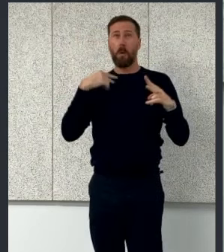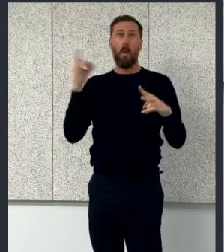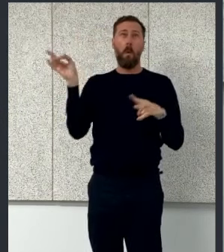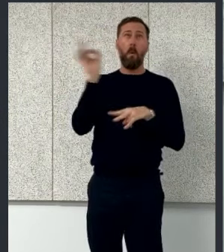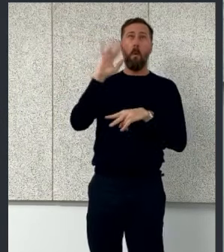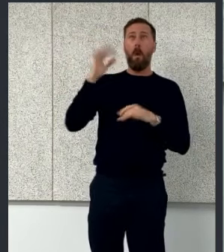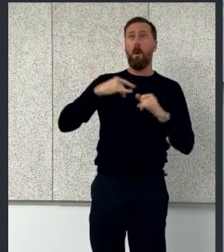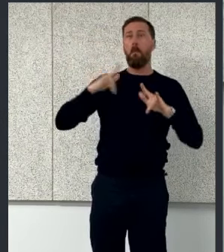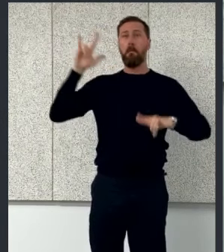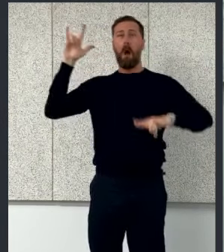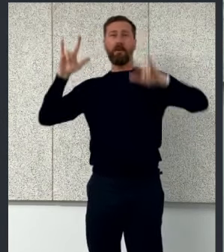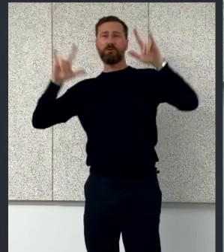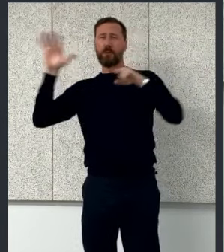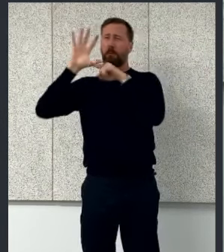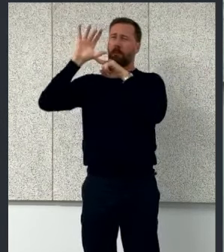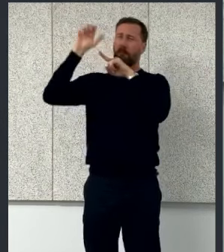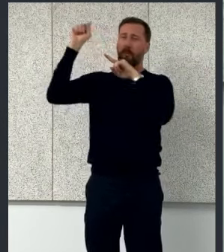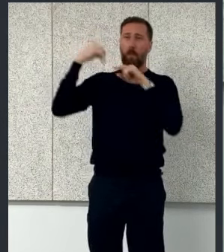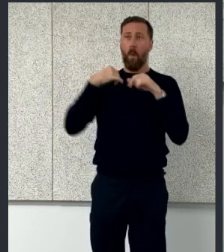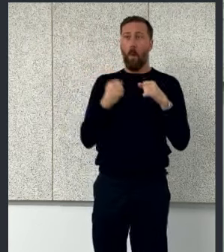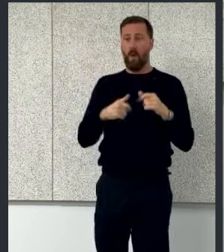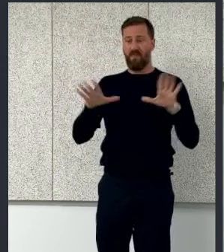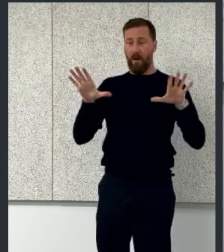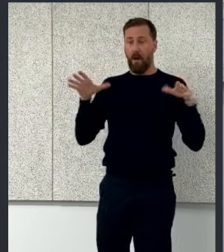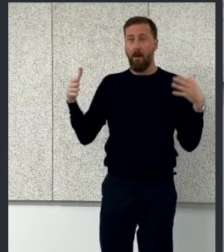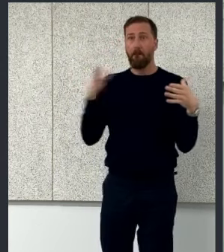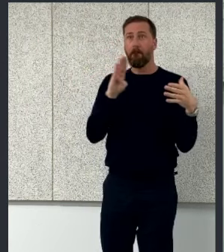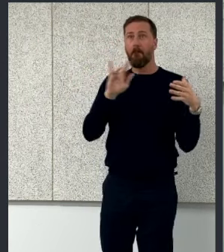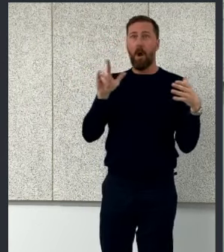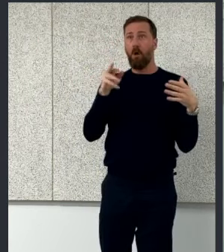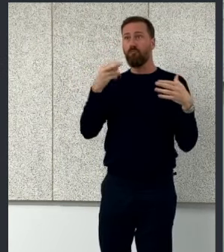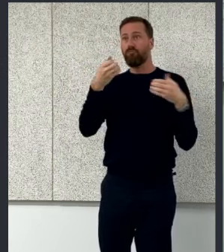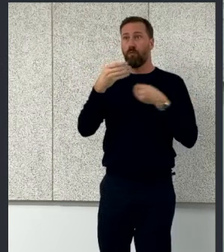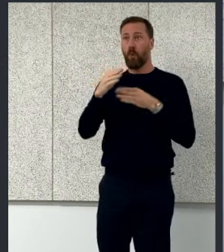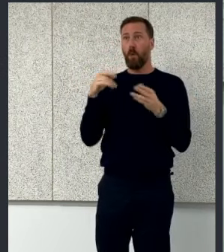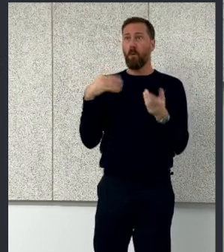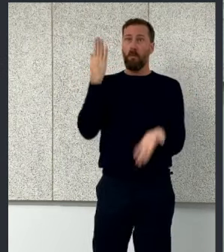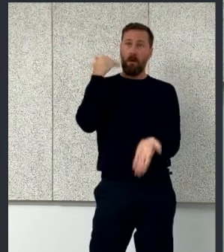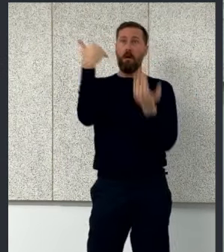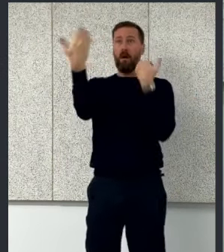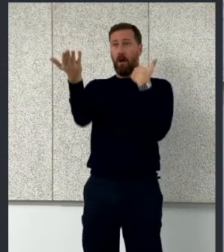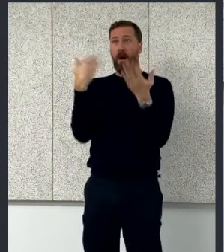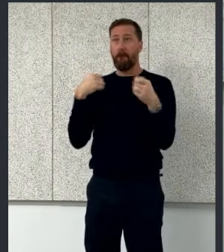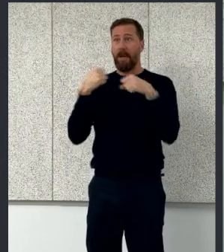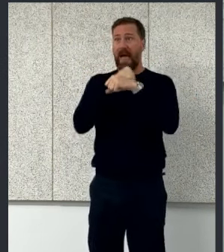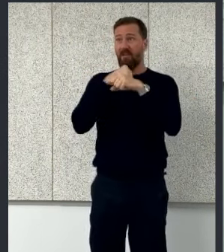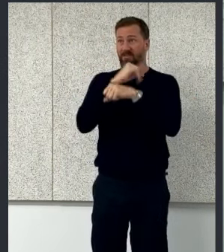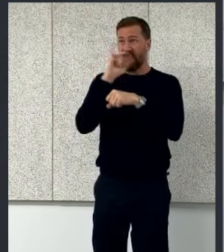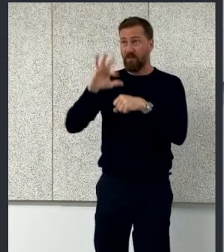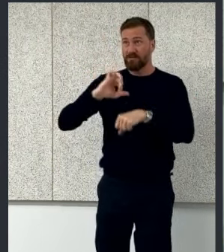ballroom battle that was packed. And it was just glorious and gave me so much hope.